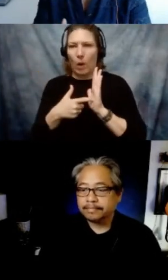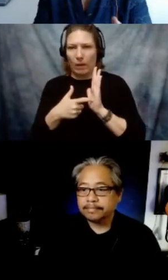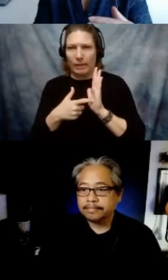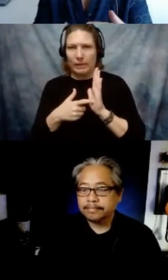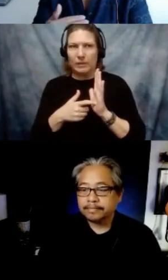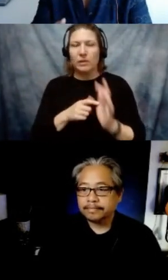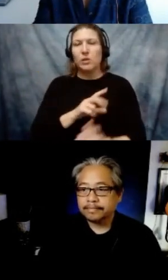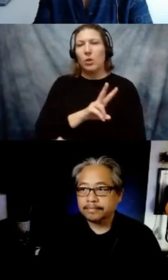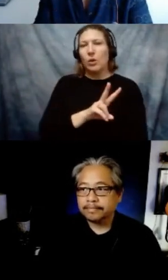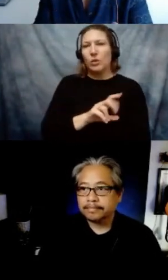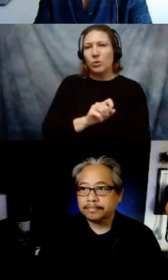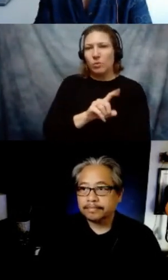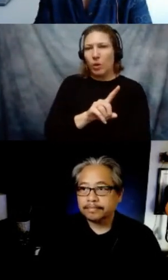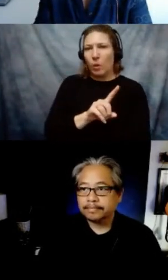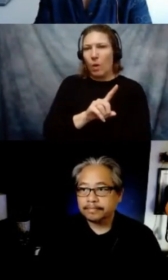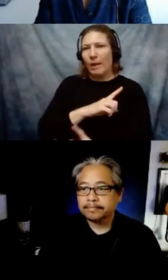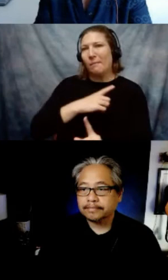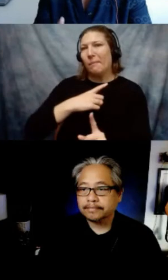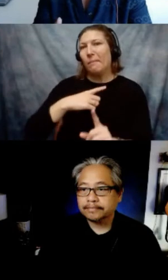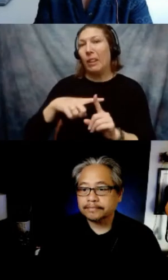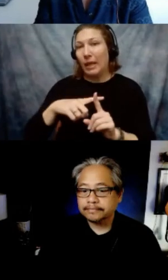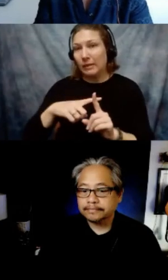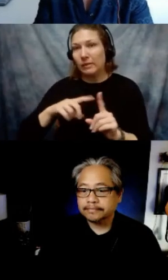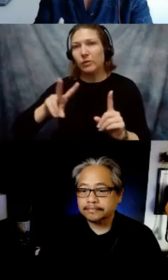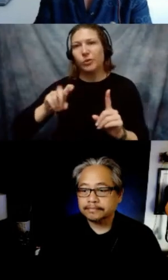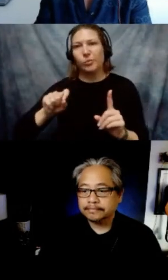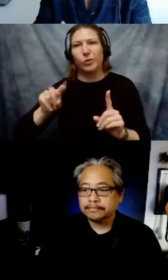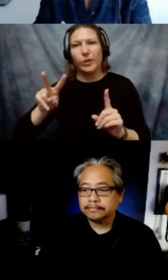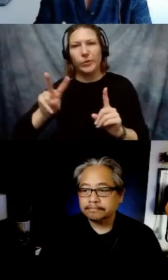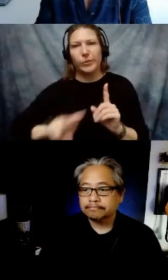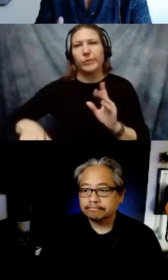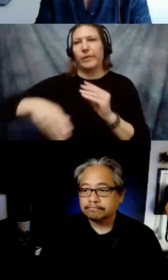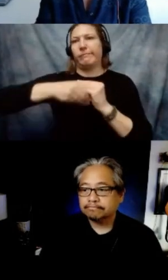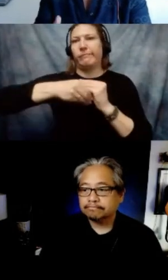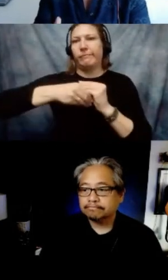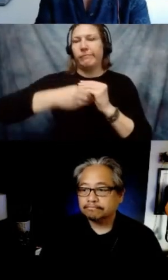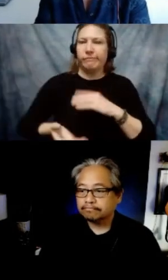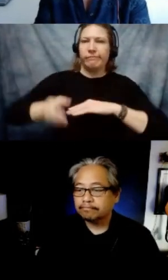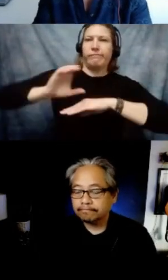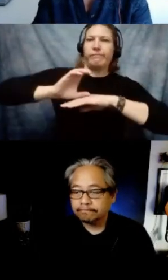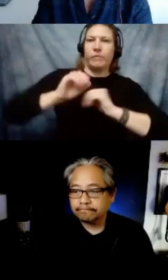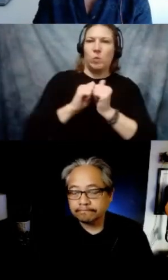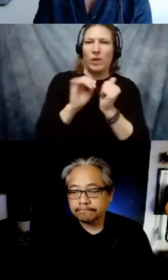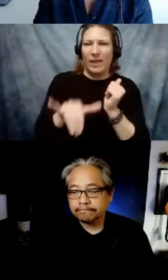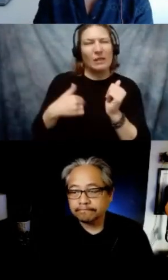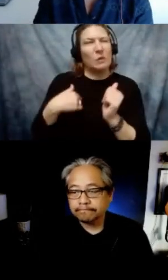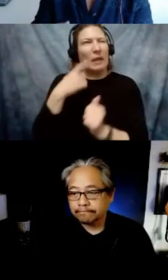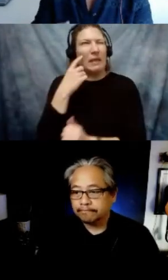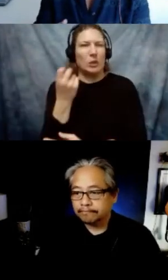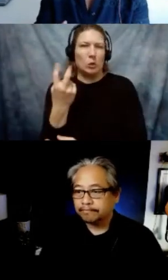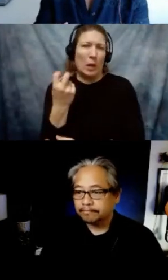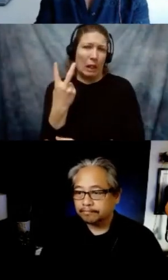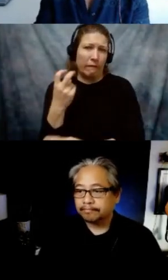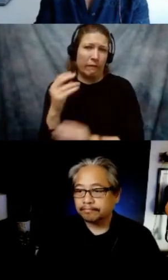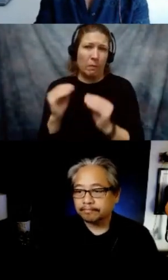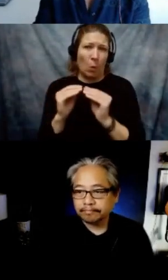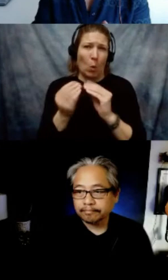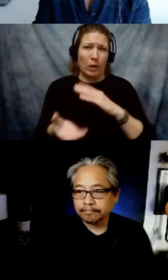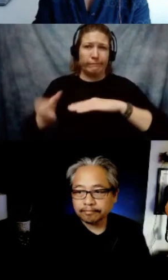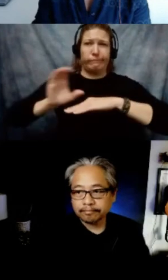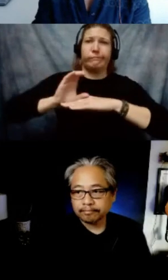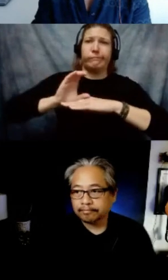looking at about 12 of them, and I think those are again just sort of becoming more in line